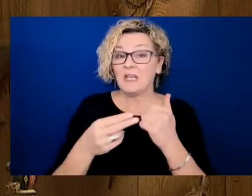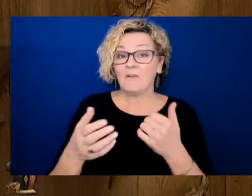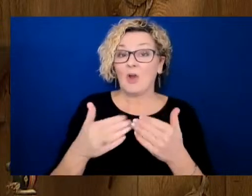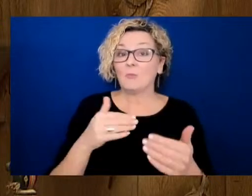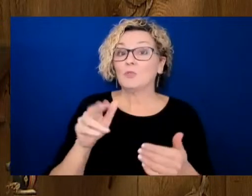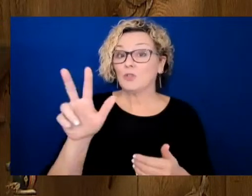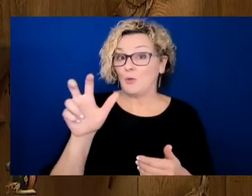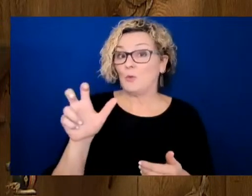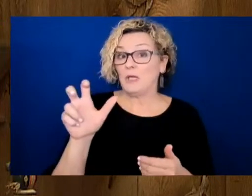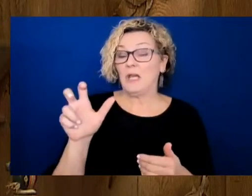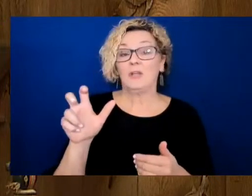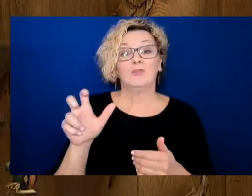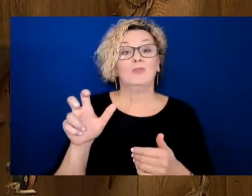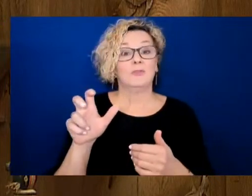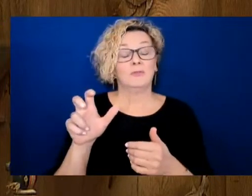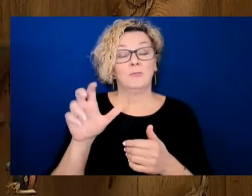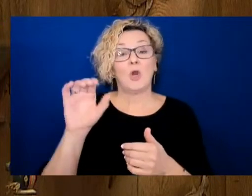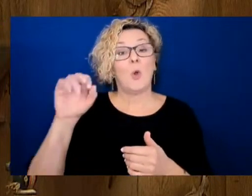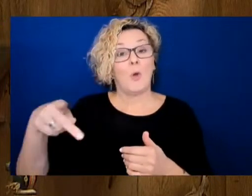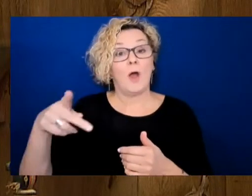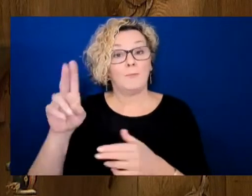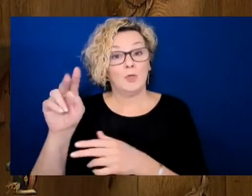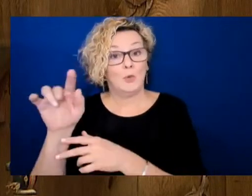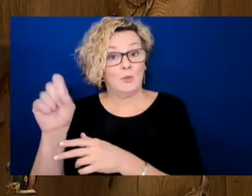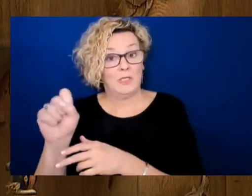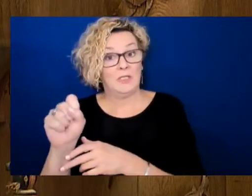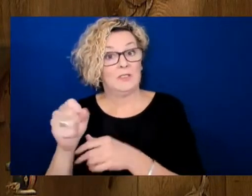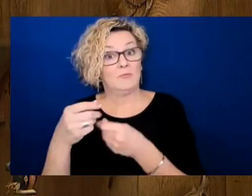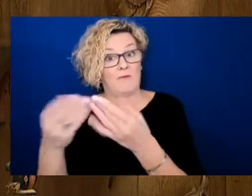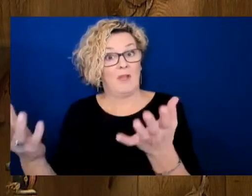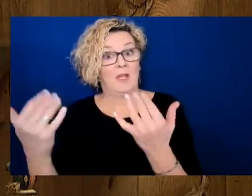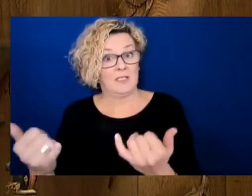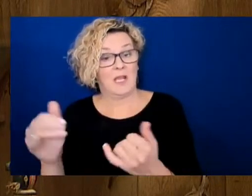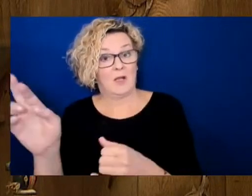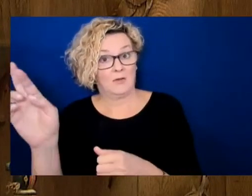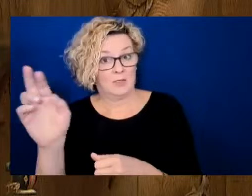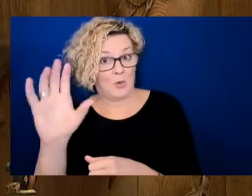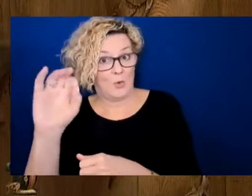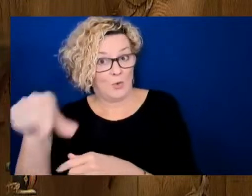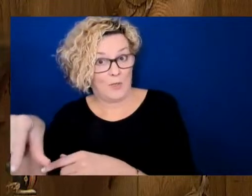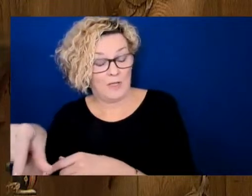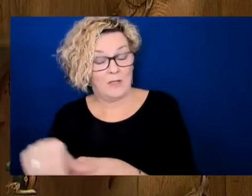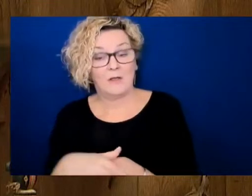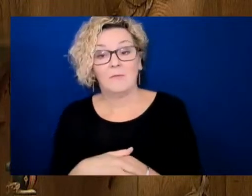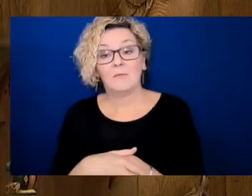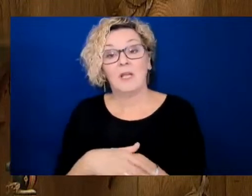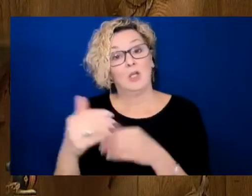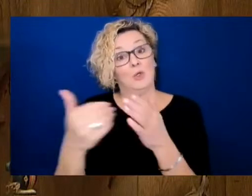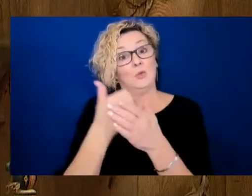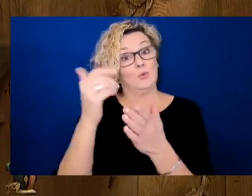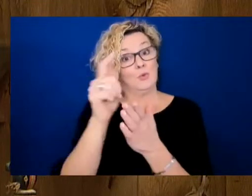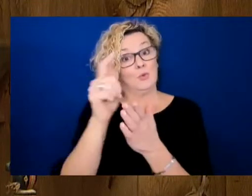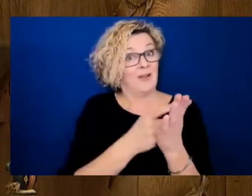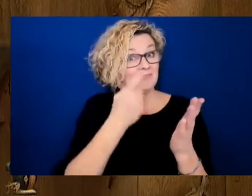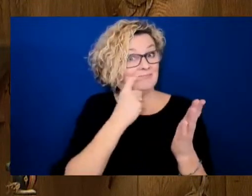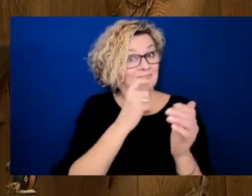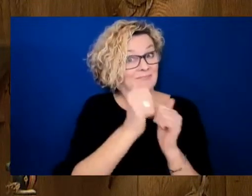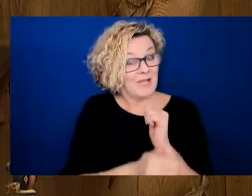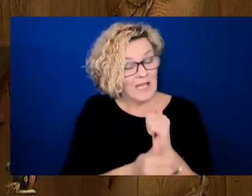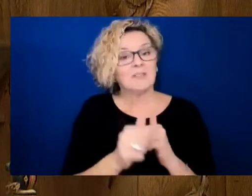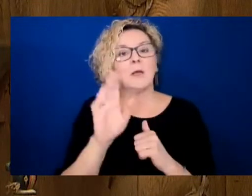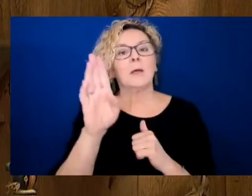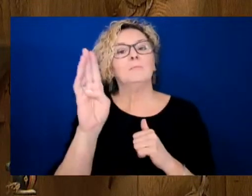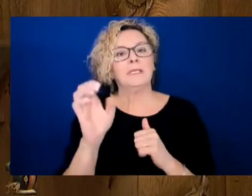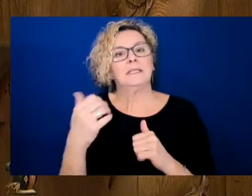Coquitlam. Thanks to tough legislation passed by this legislature, BC is now able to seize properties from organized